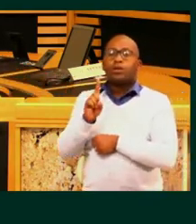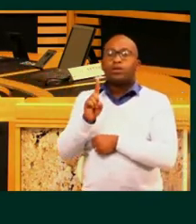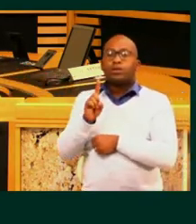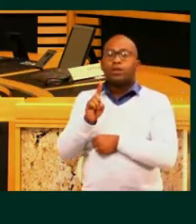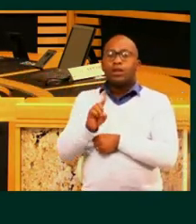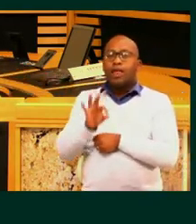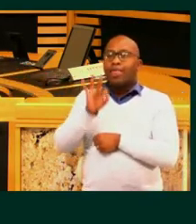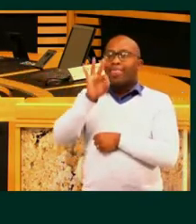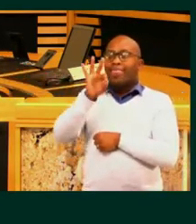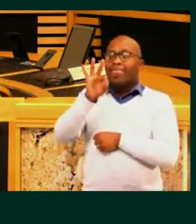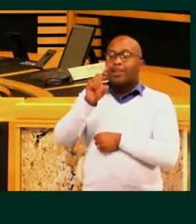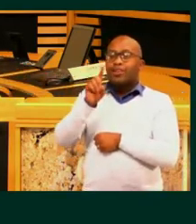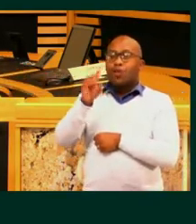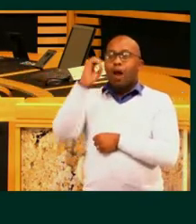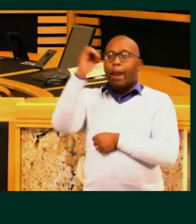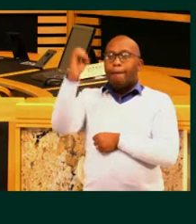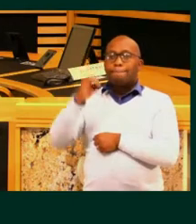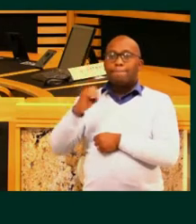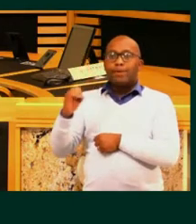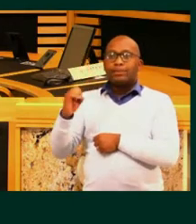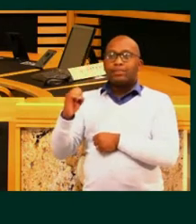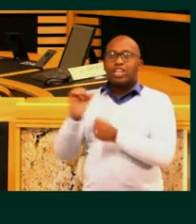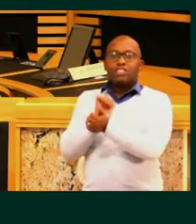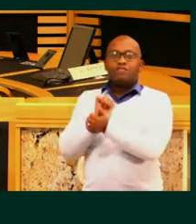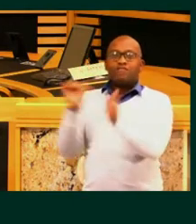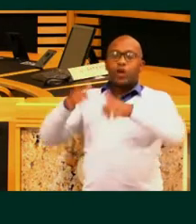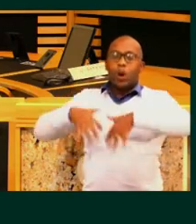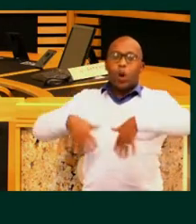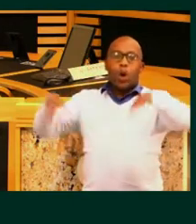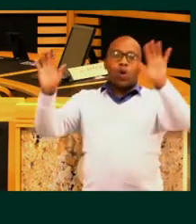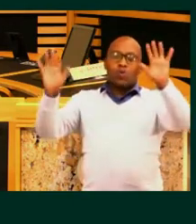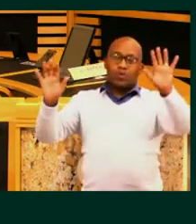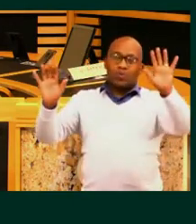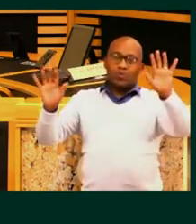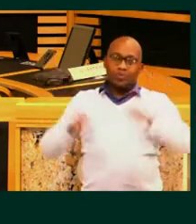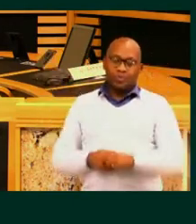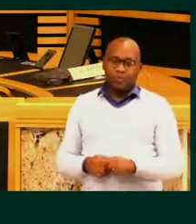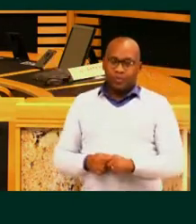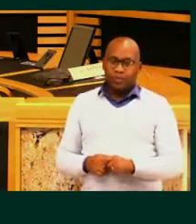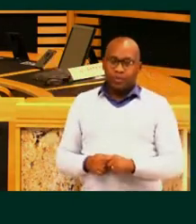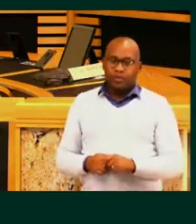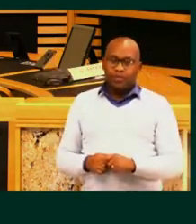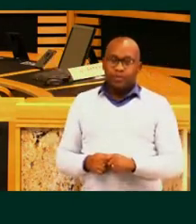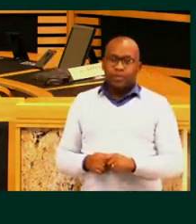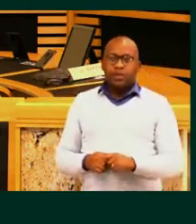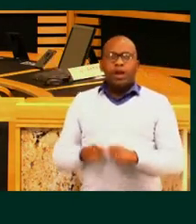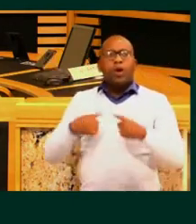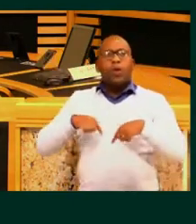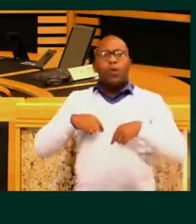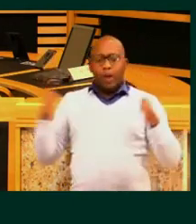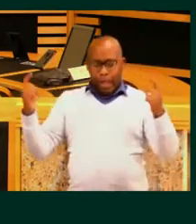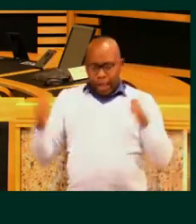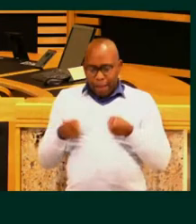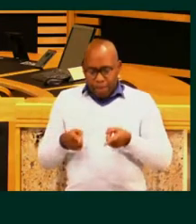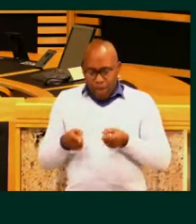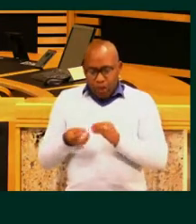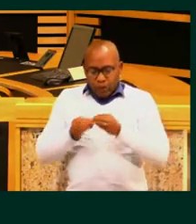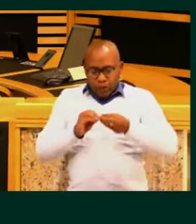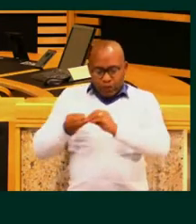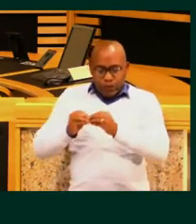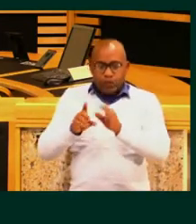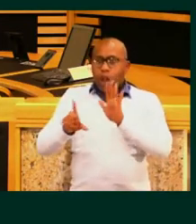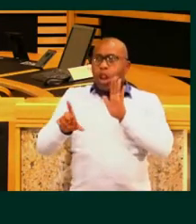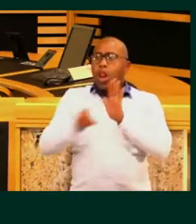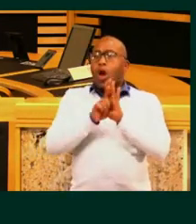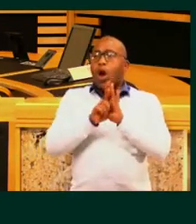been acced and this is where we have a problem we are setting up laws but that laws are not getting the